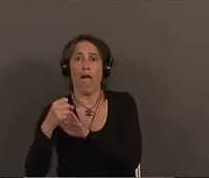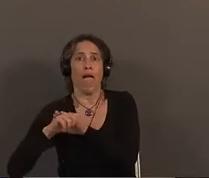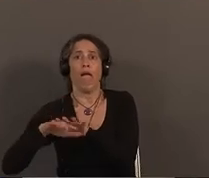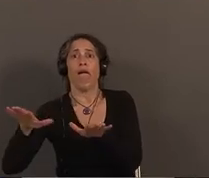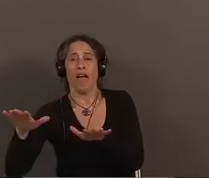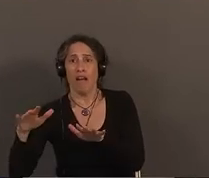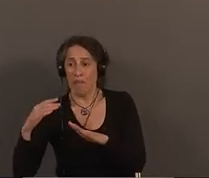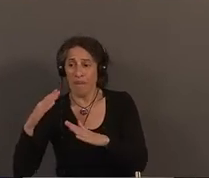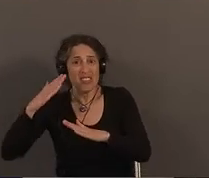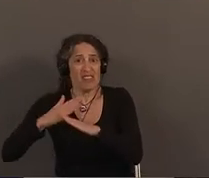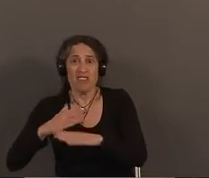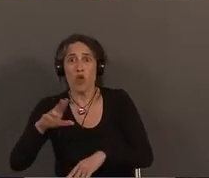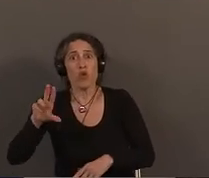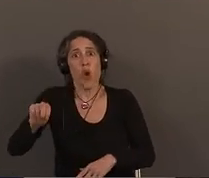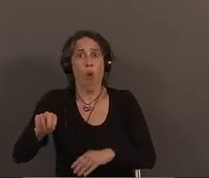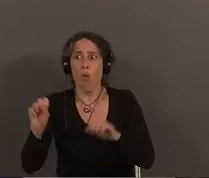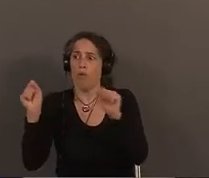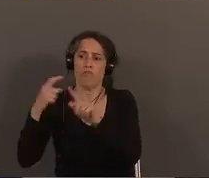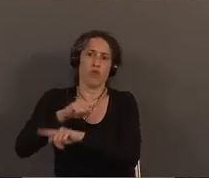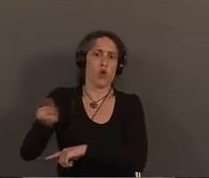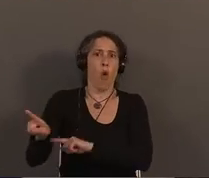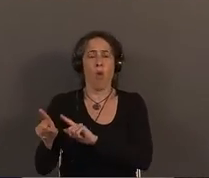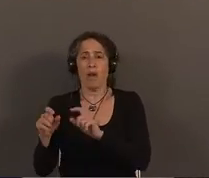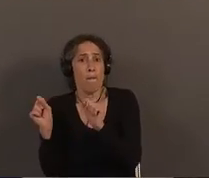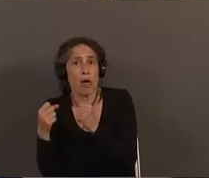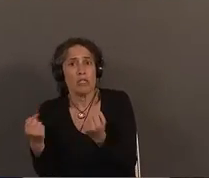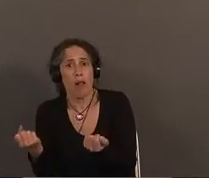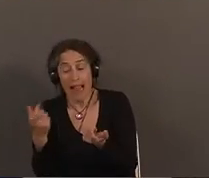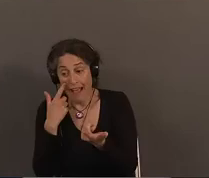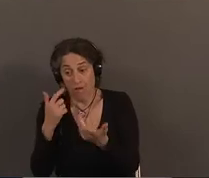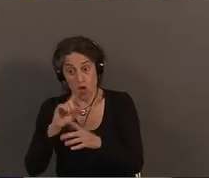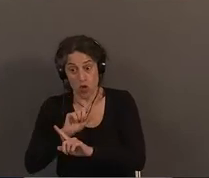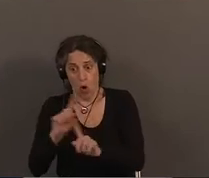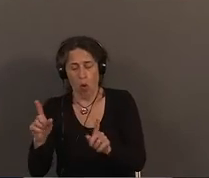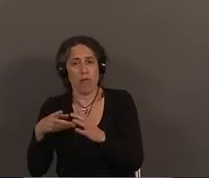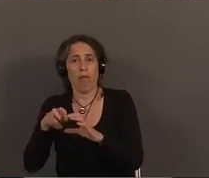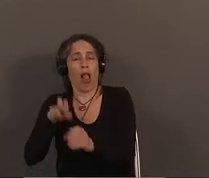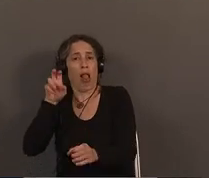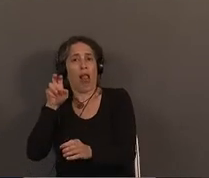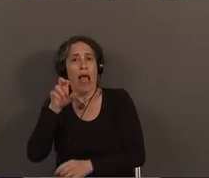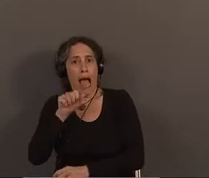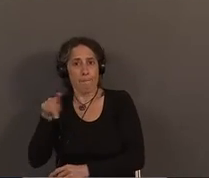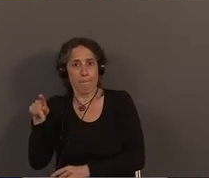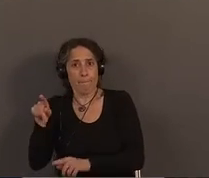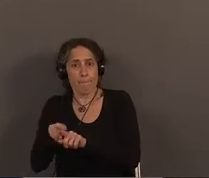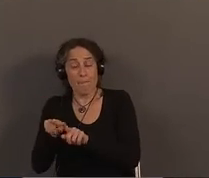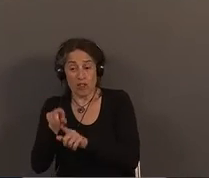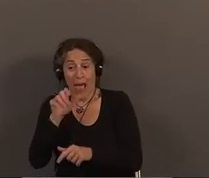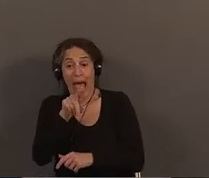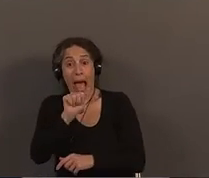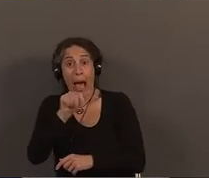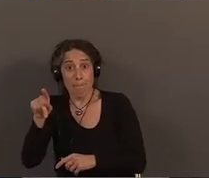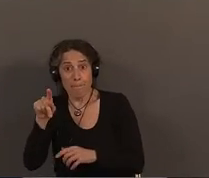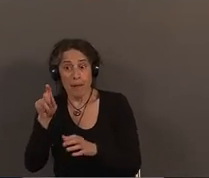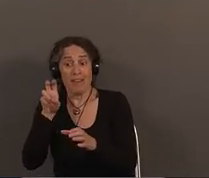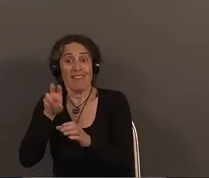by not only a good legislation, but a very strong enforcement, they are really being potentially ripped off